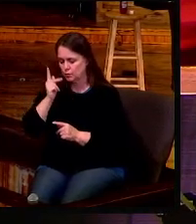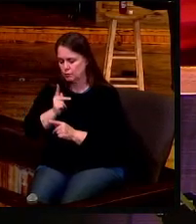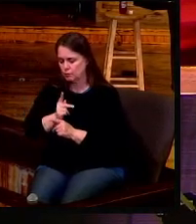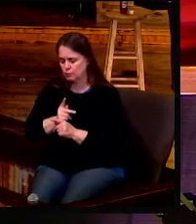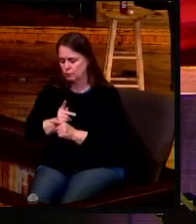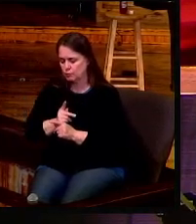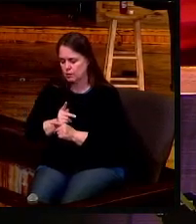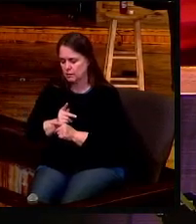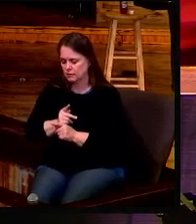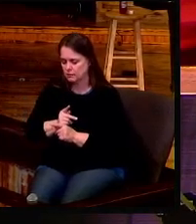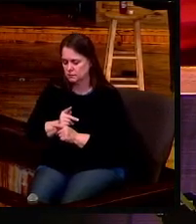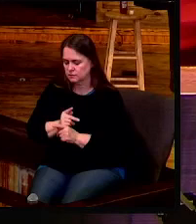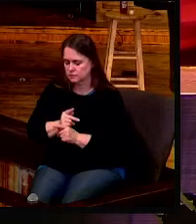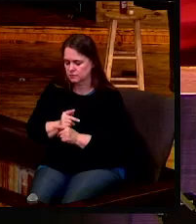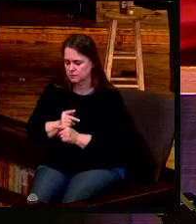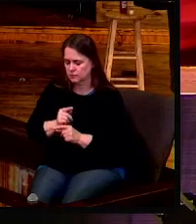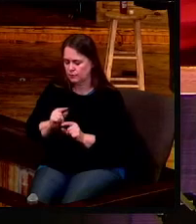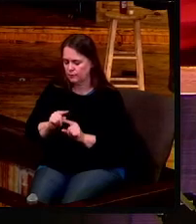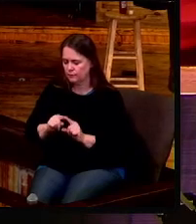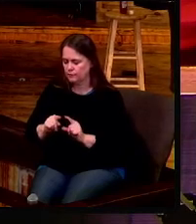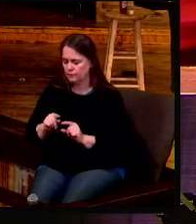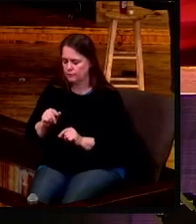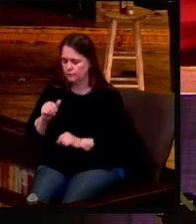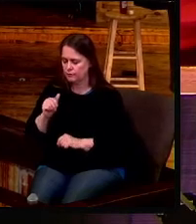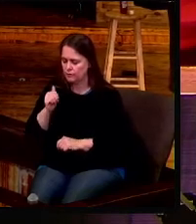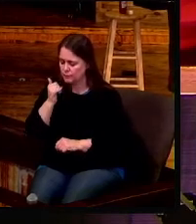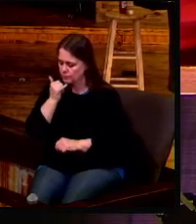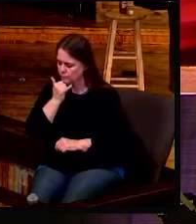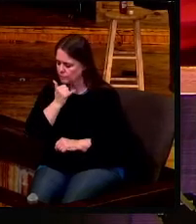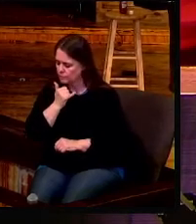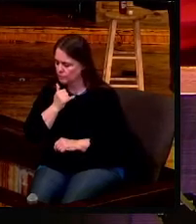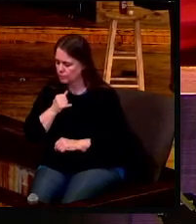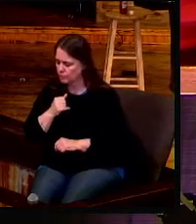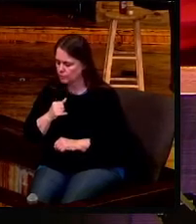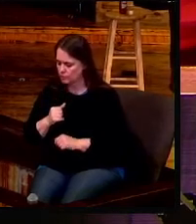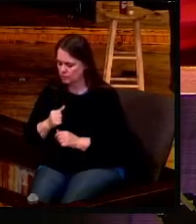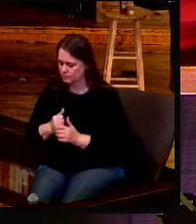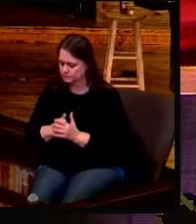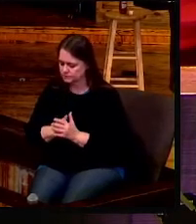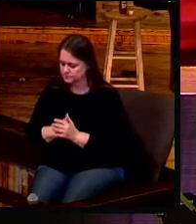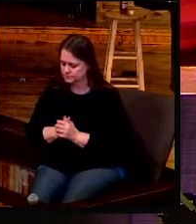Don't listen to what he has to say. He only comes to kill, steal, and destroy.